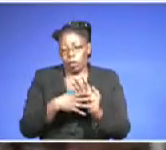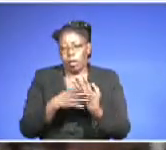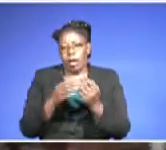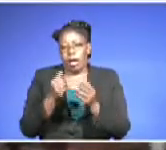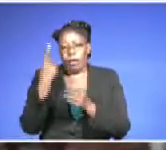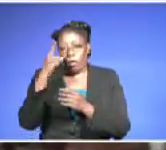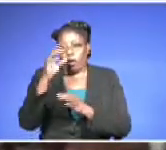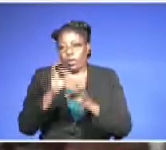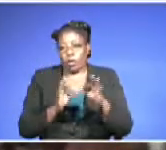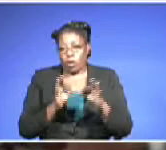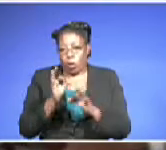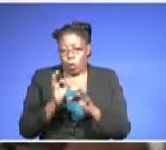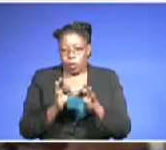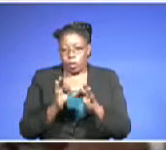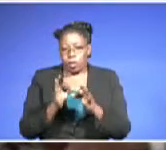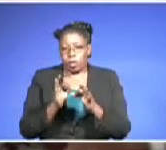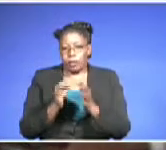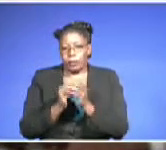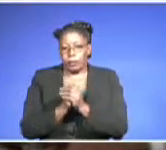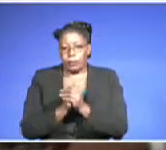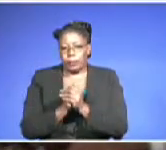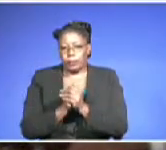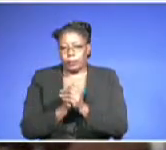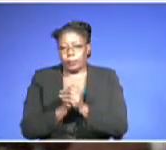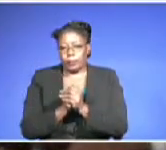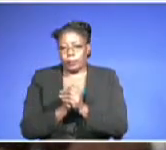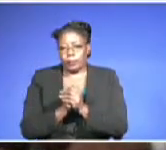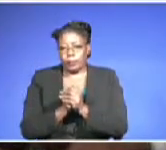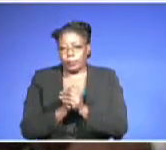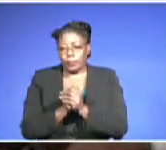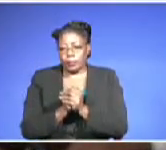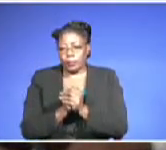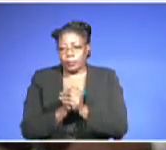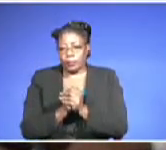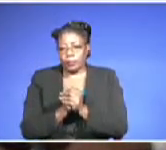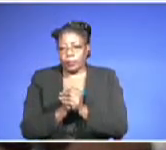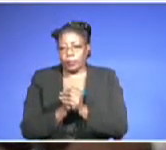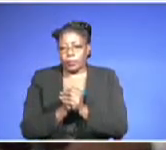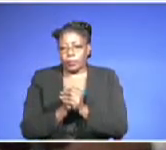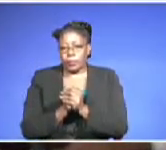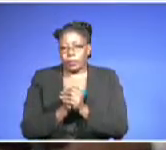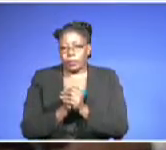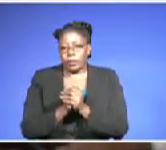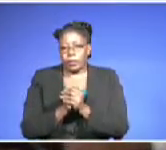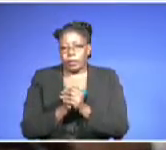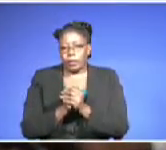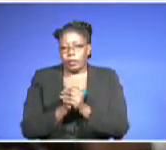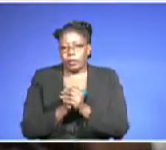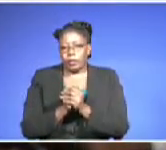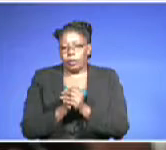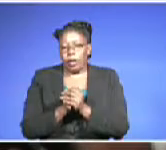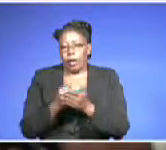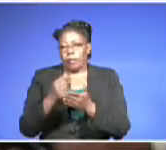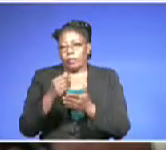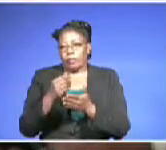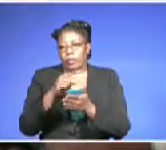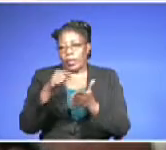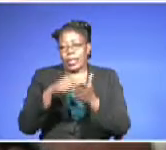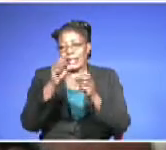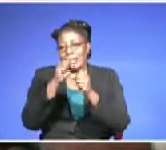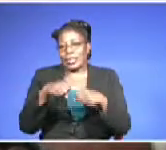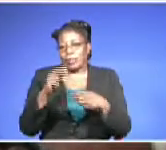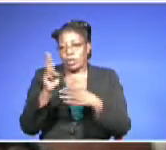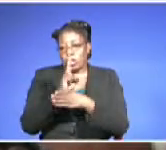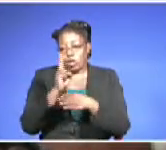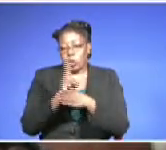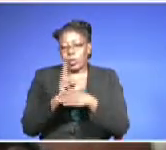It's called the Curia Court Management Suite, or Curia. Curia is used by several courts in the Caribbean, most notably the